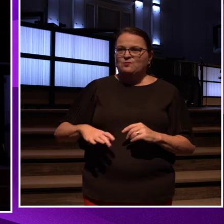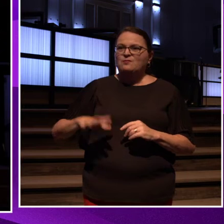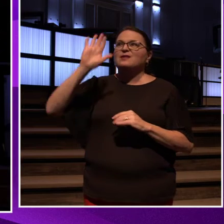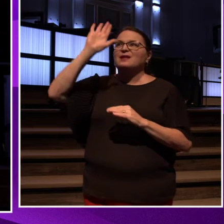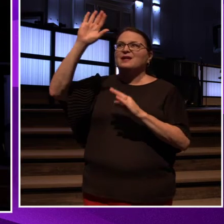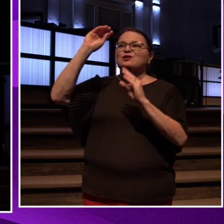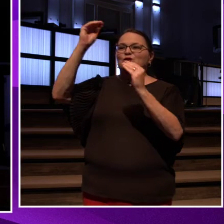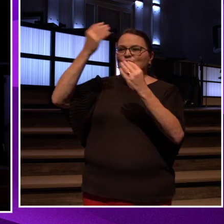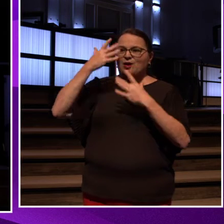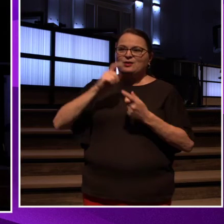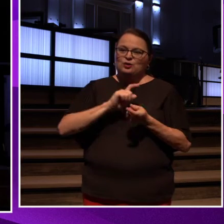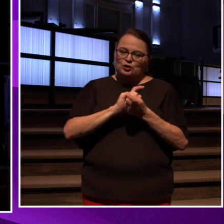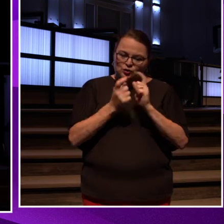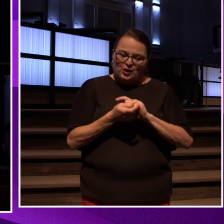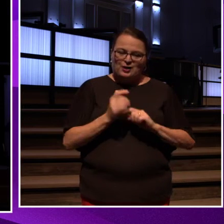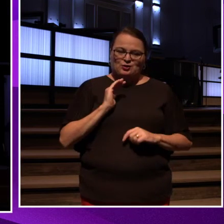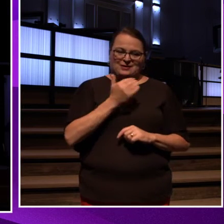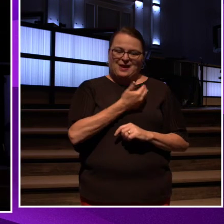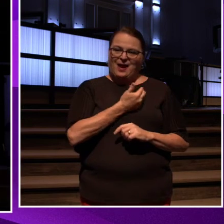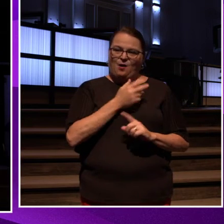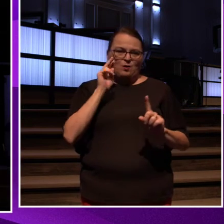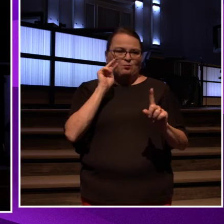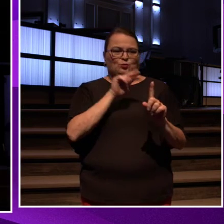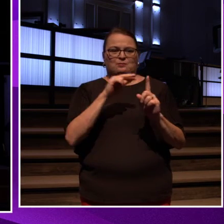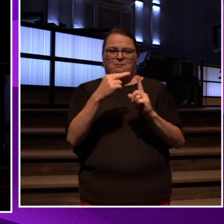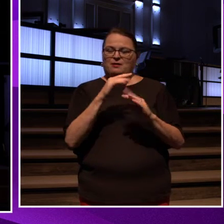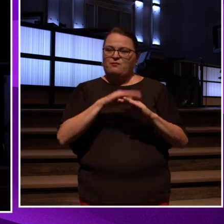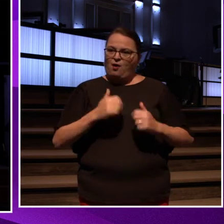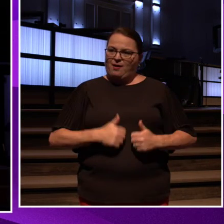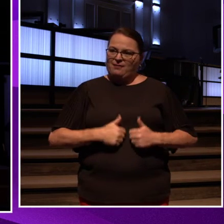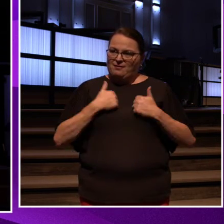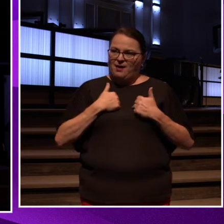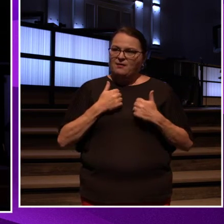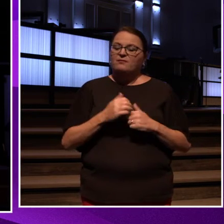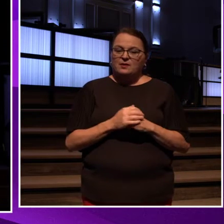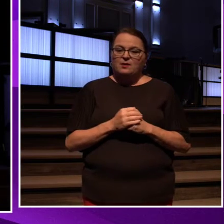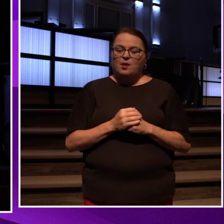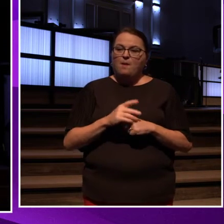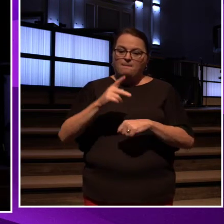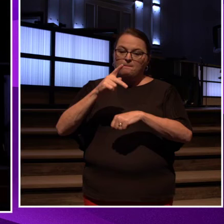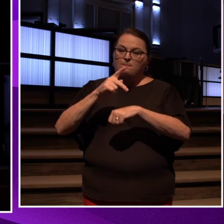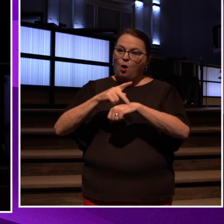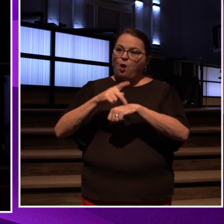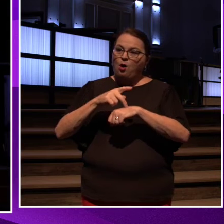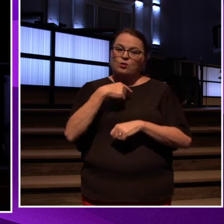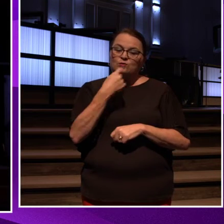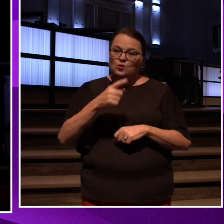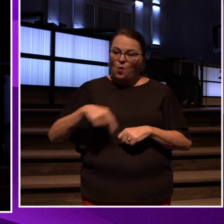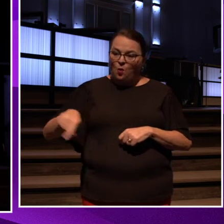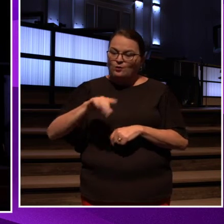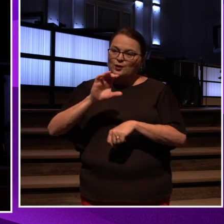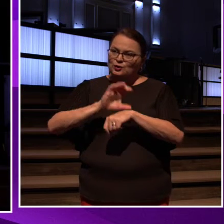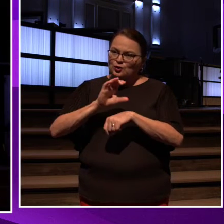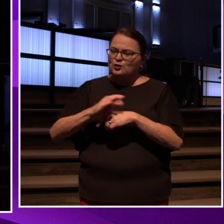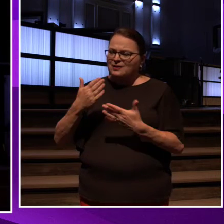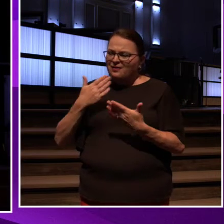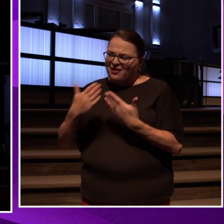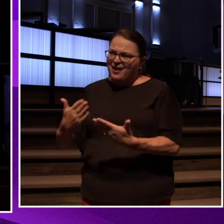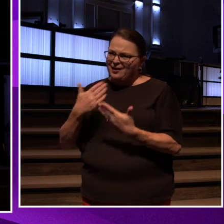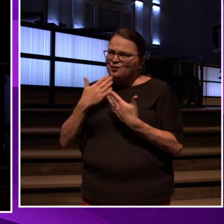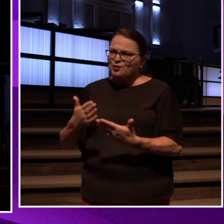that changes your perspective on life. And God told this, Paul told this church in this thank you note he was writing